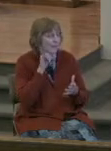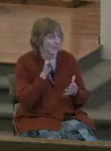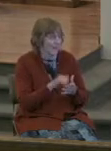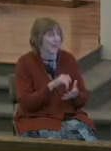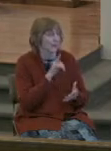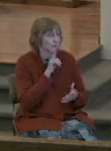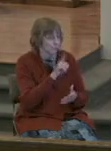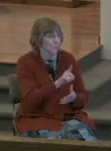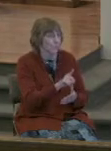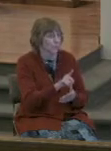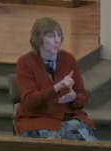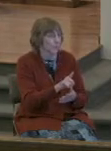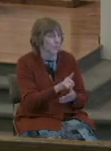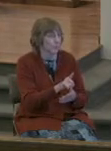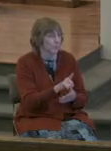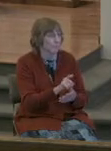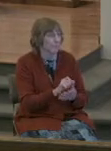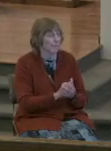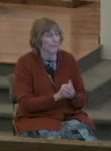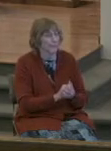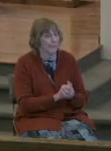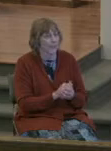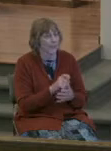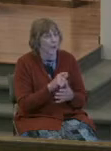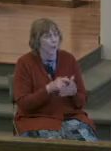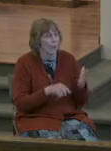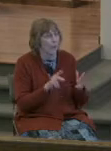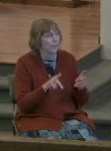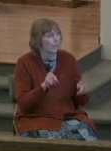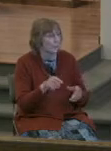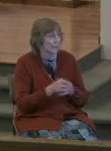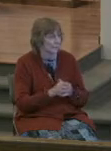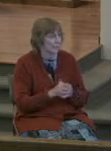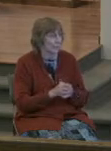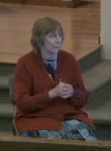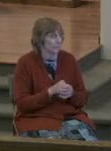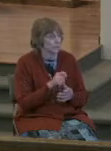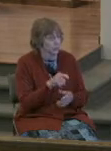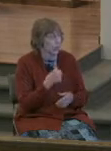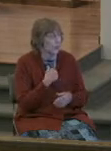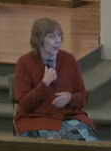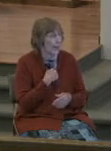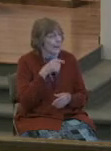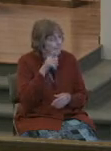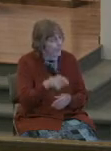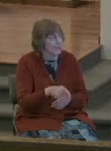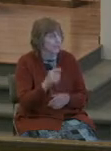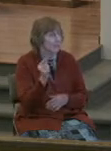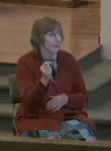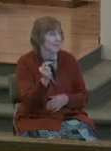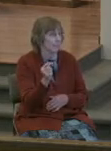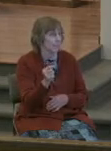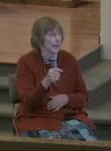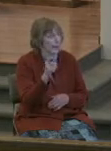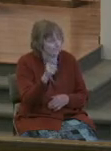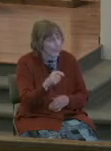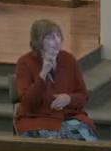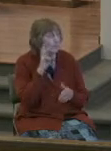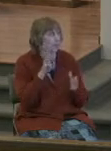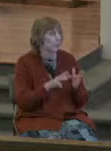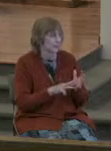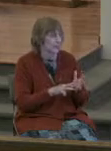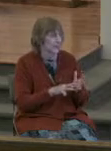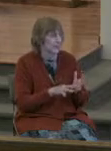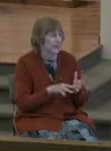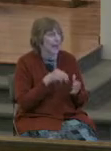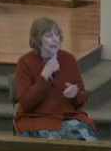that's what people want. That's what people need. And so you and I must be testimonies. We must be witnesses